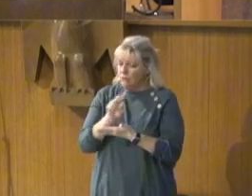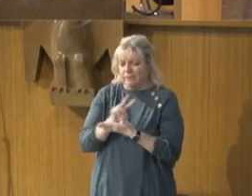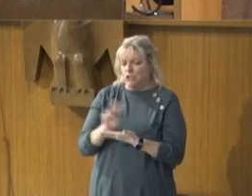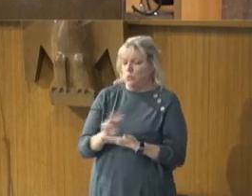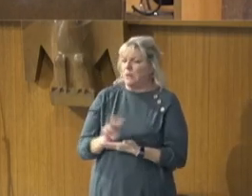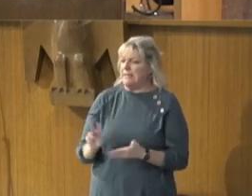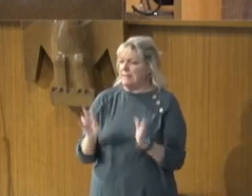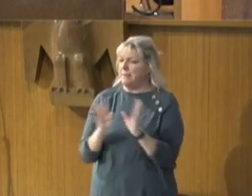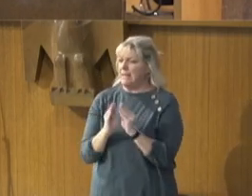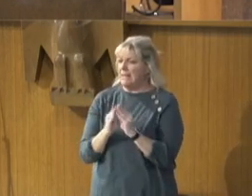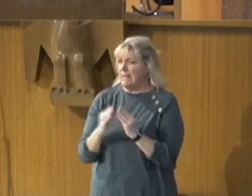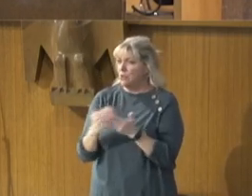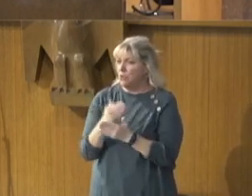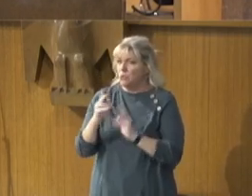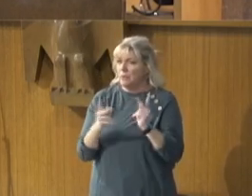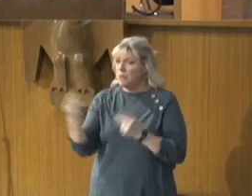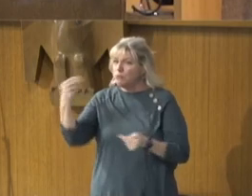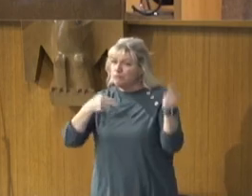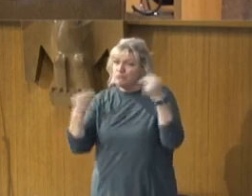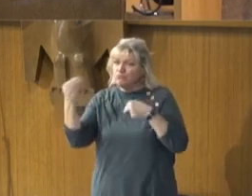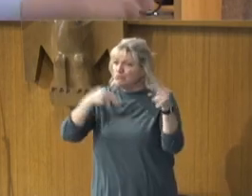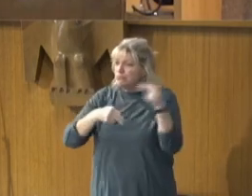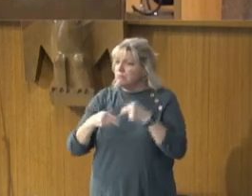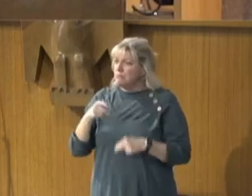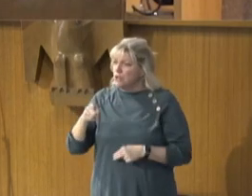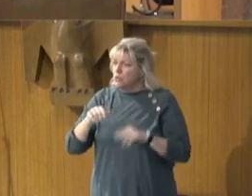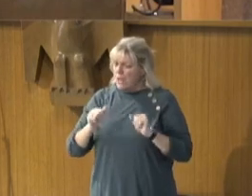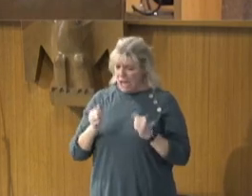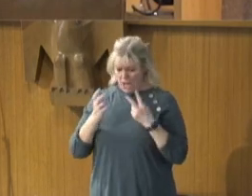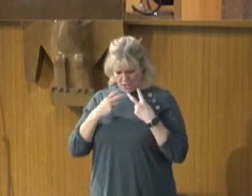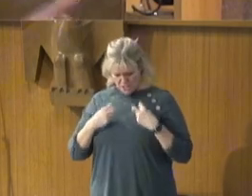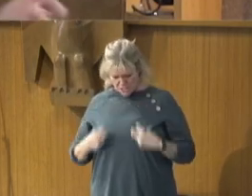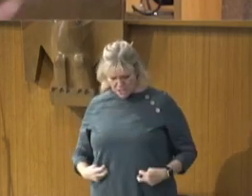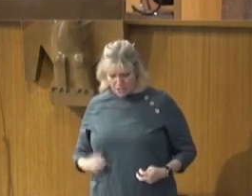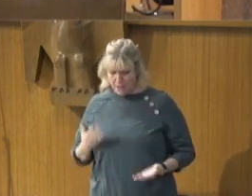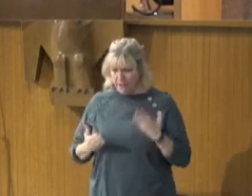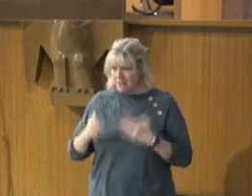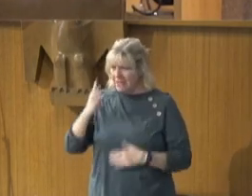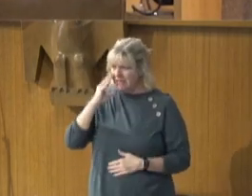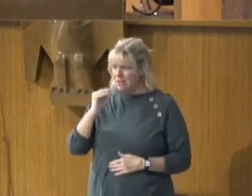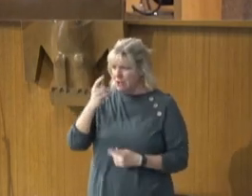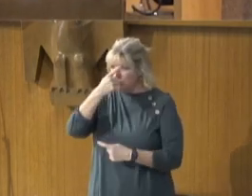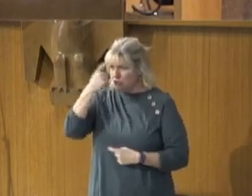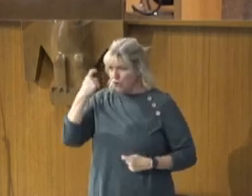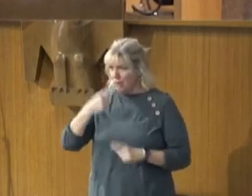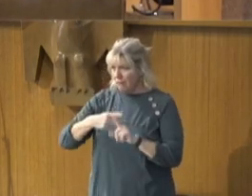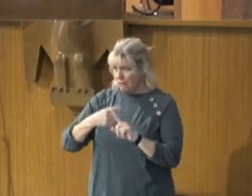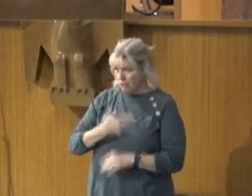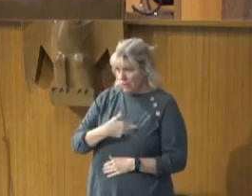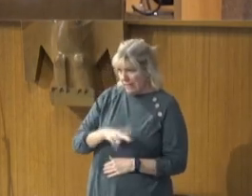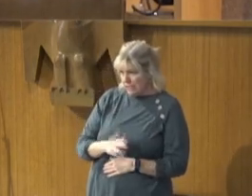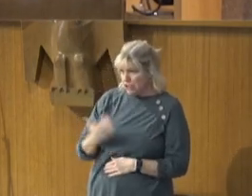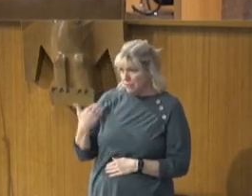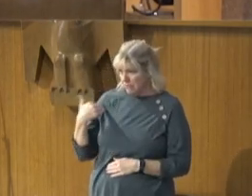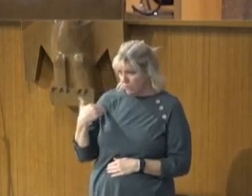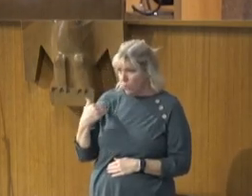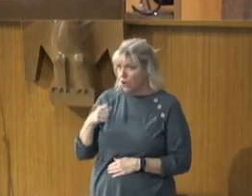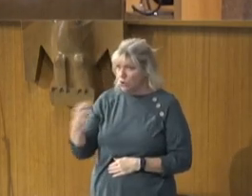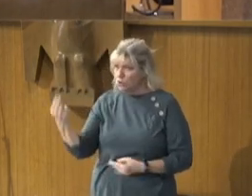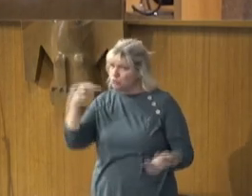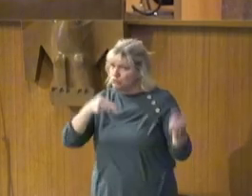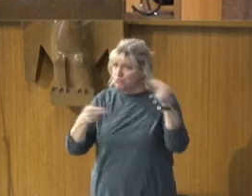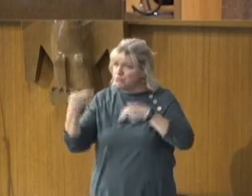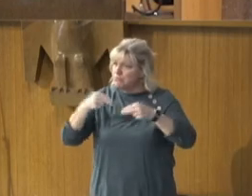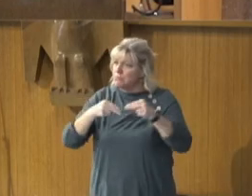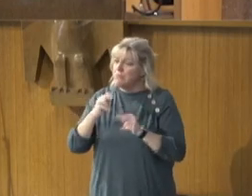come at any time. It's just kind of a way to unpack perhaps past religious trauma or experiences and be with people who are trying